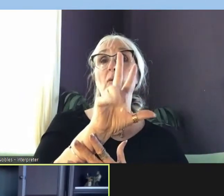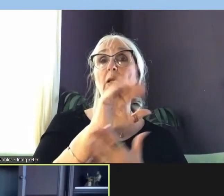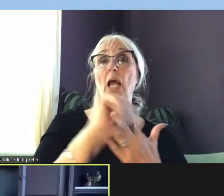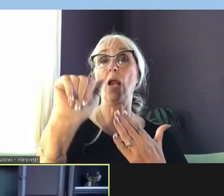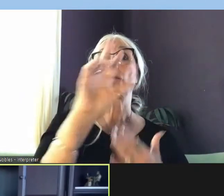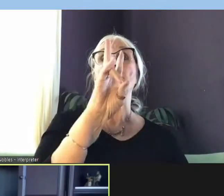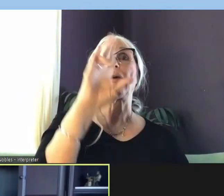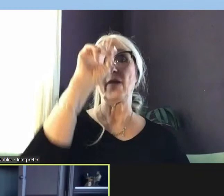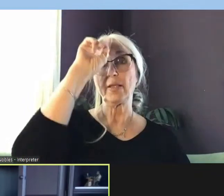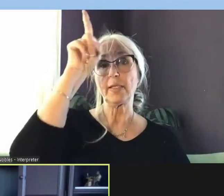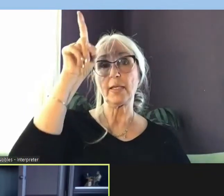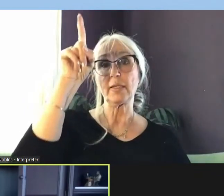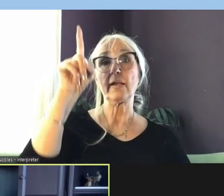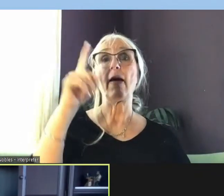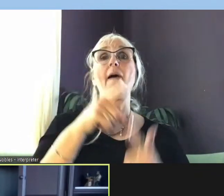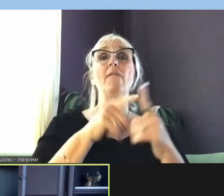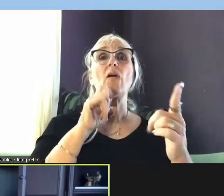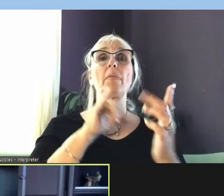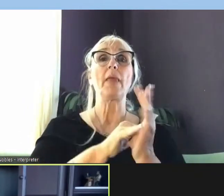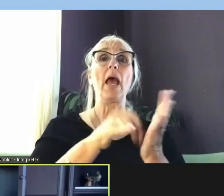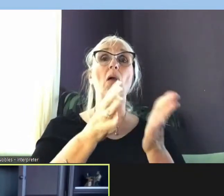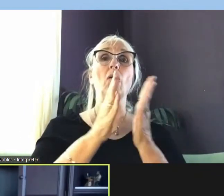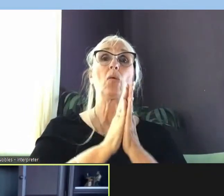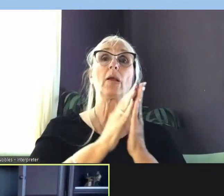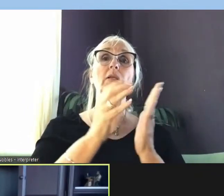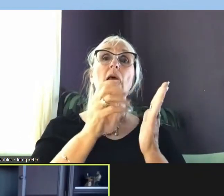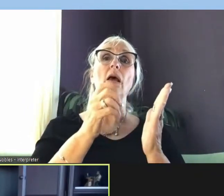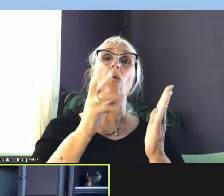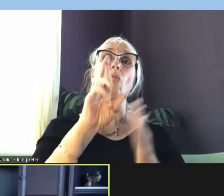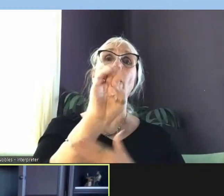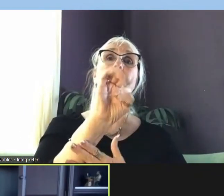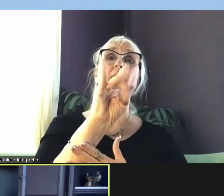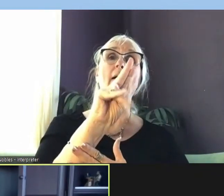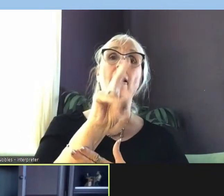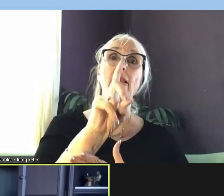$3,583.07. Of that, I've requested a refund of